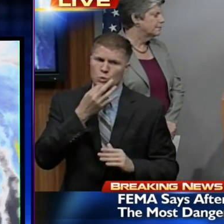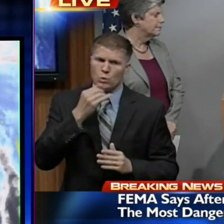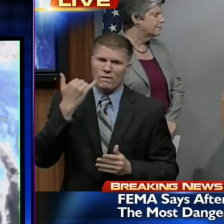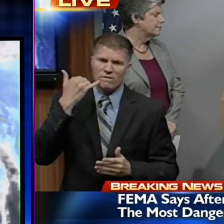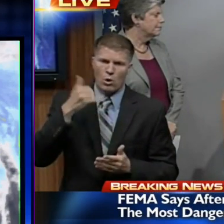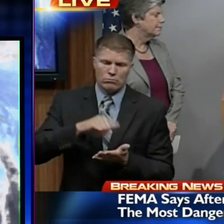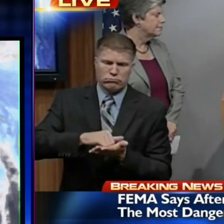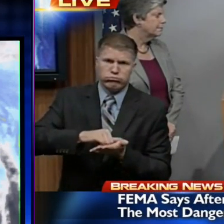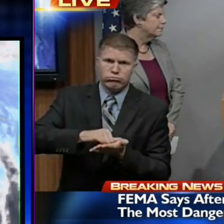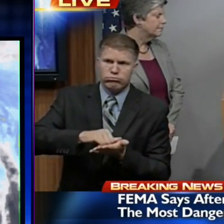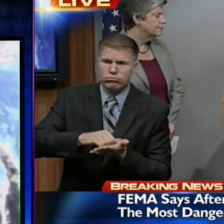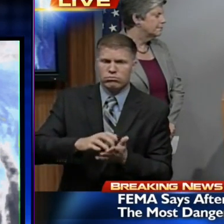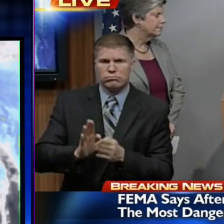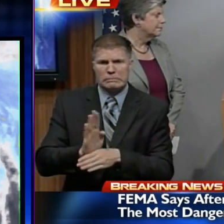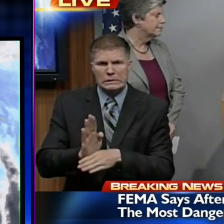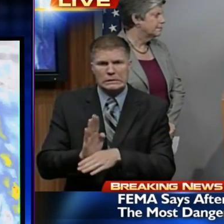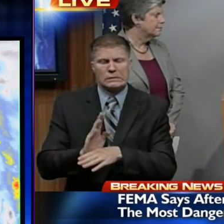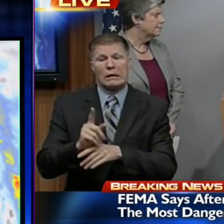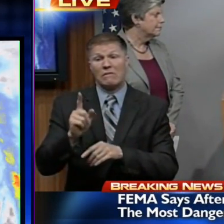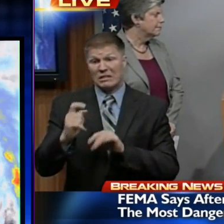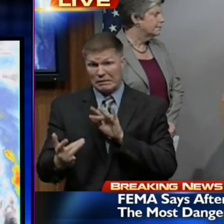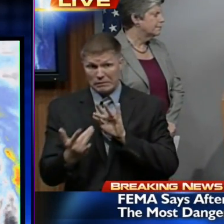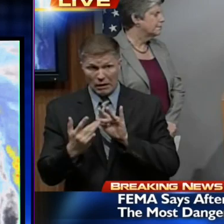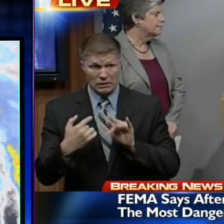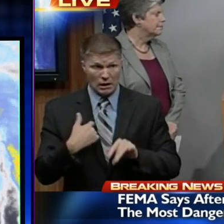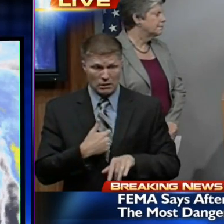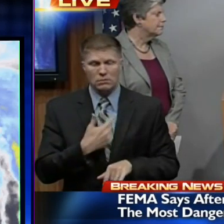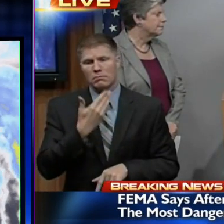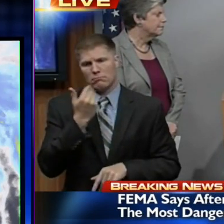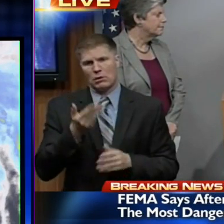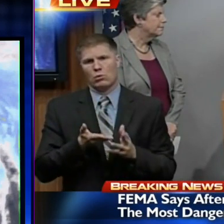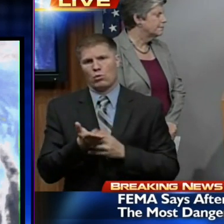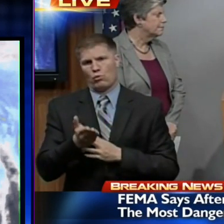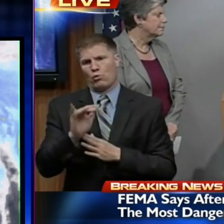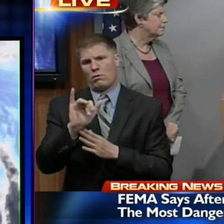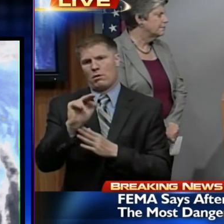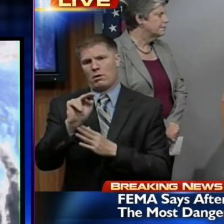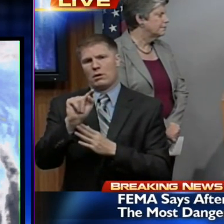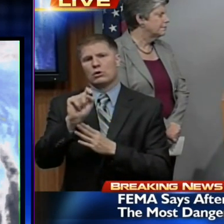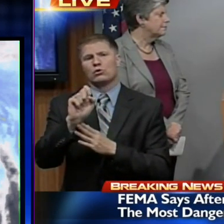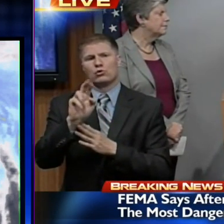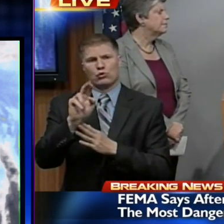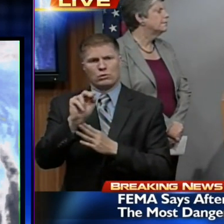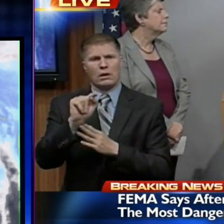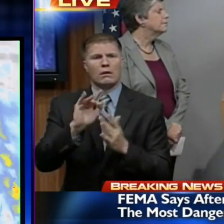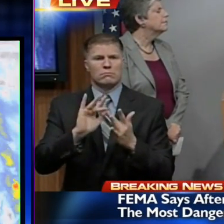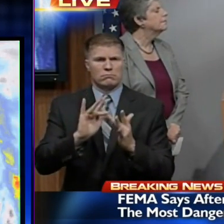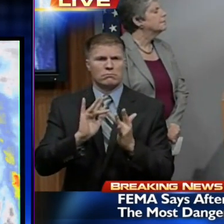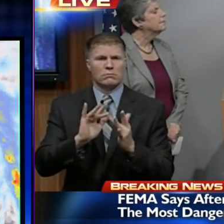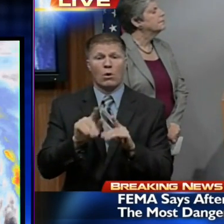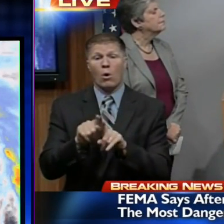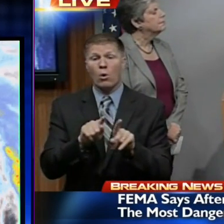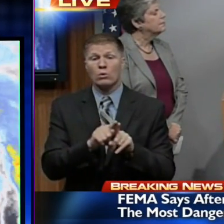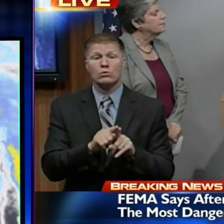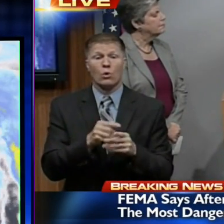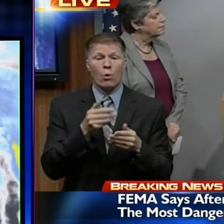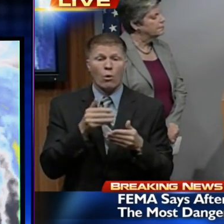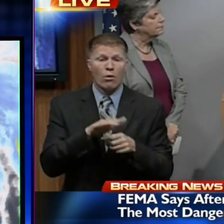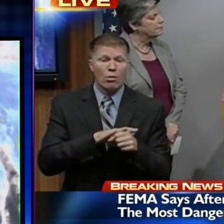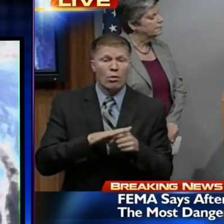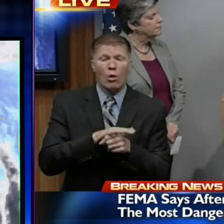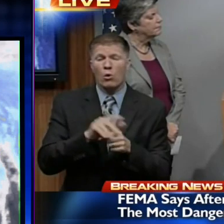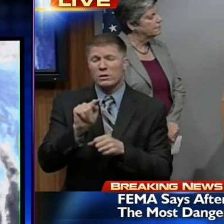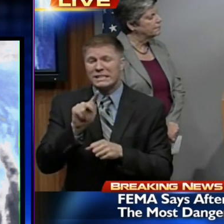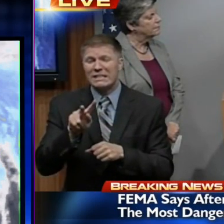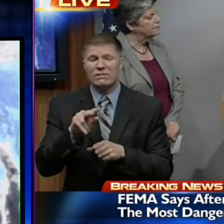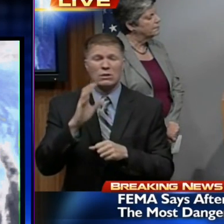if you do need to get in touch with us, the internet is your best bet. Also, local media will be covering where the nearest shelters are,